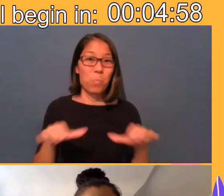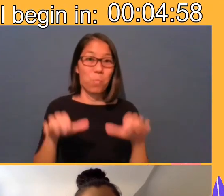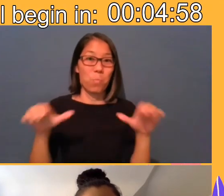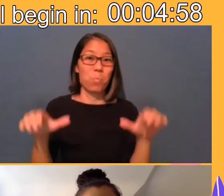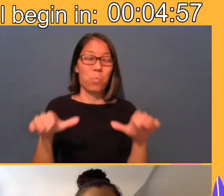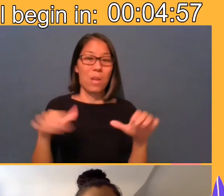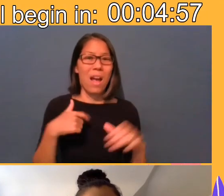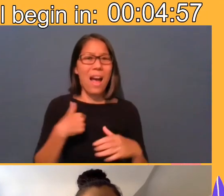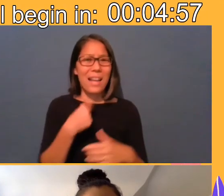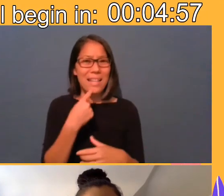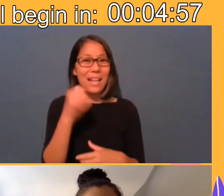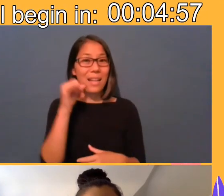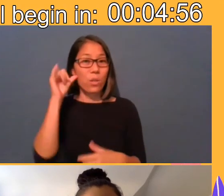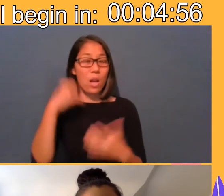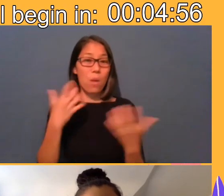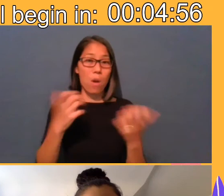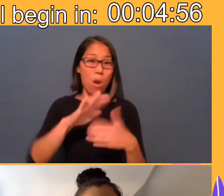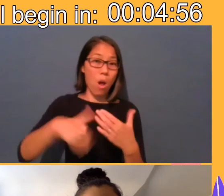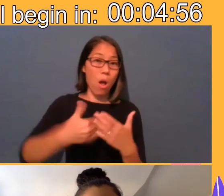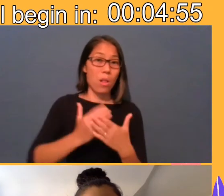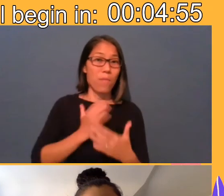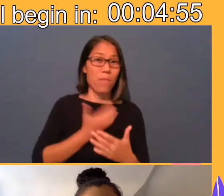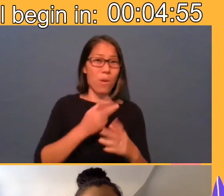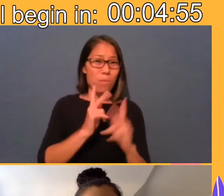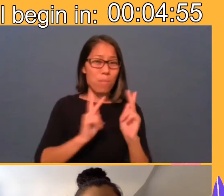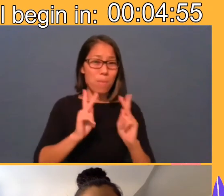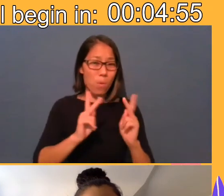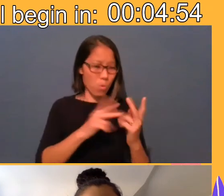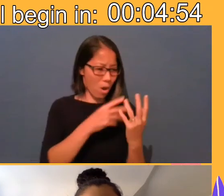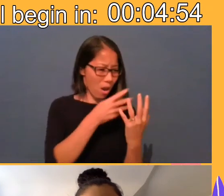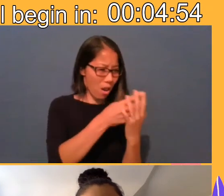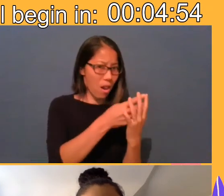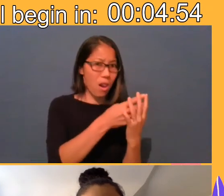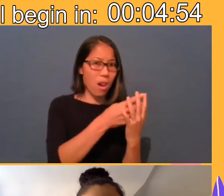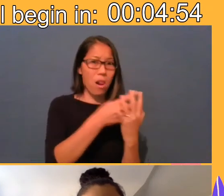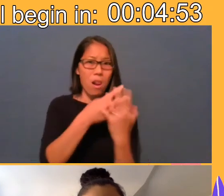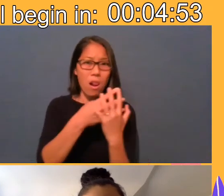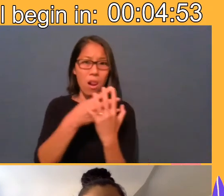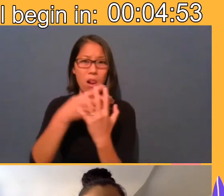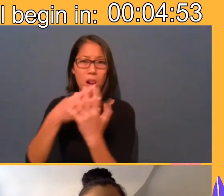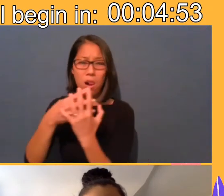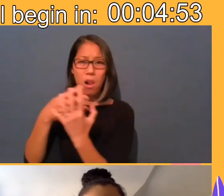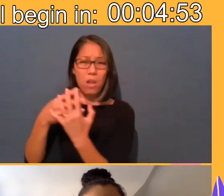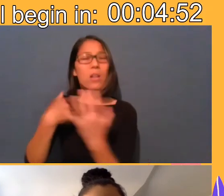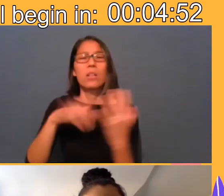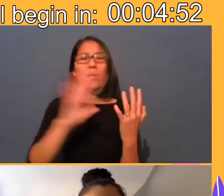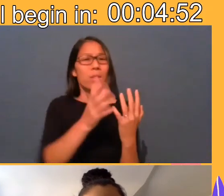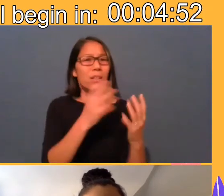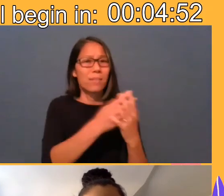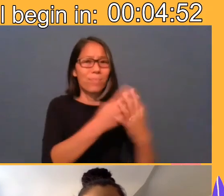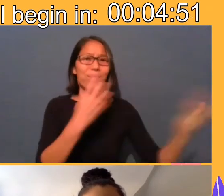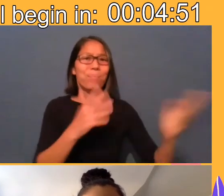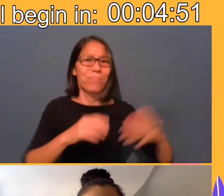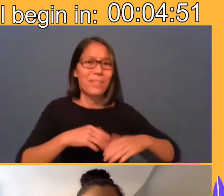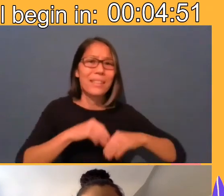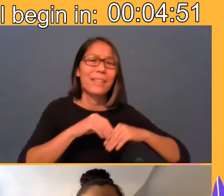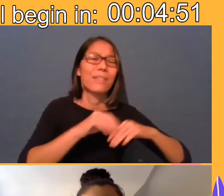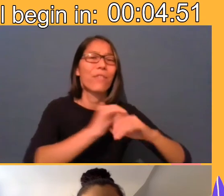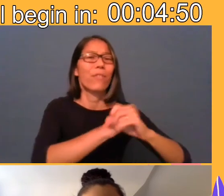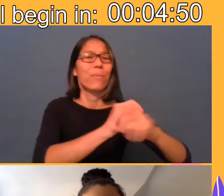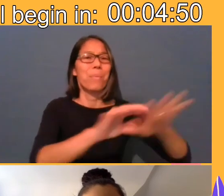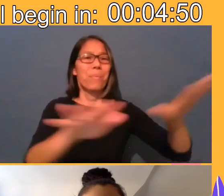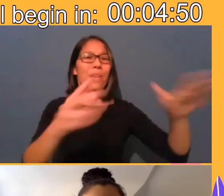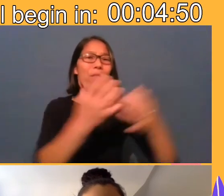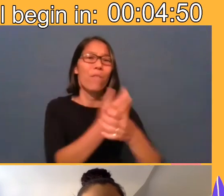yesterday that I want all of our people that are in cages right now, that we set them free from prisons, from